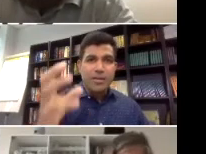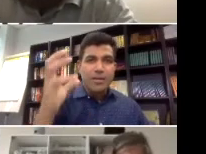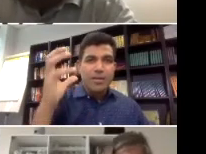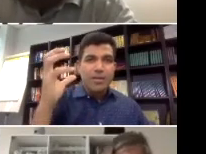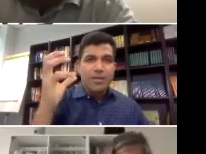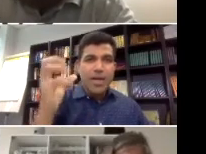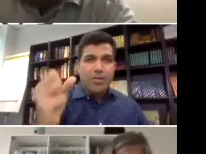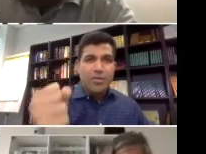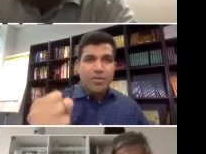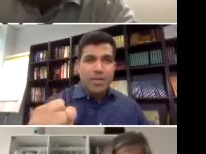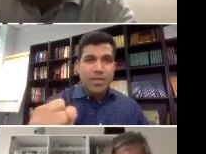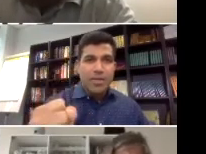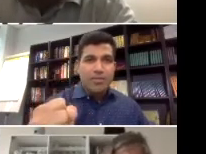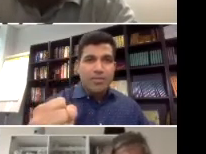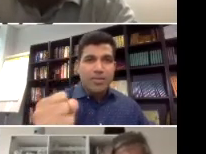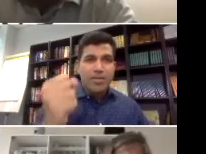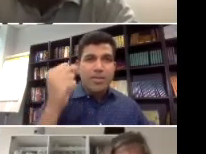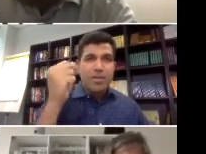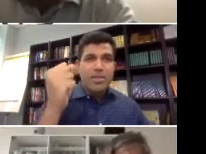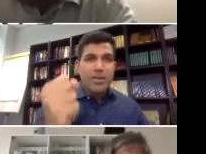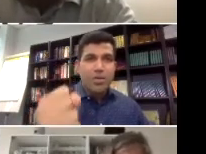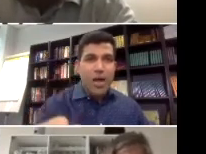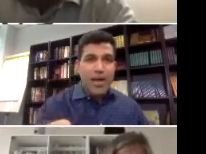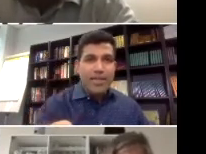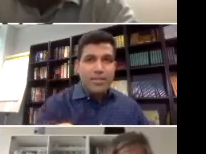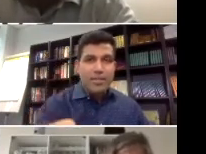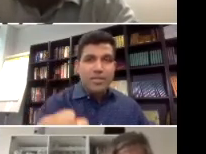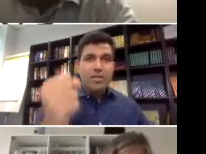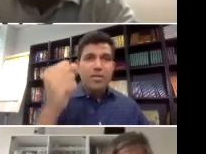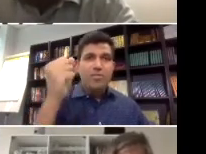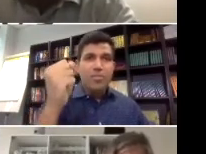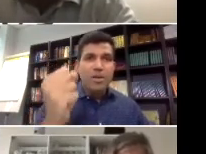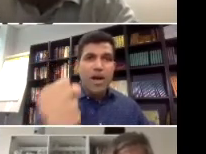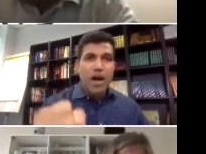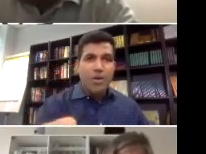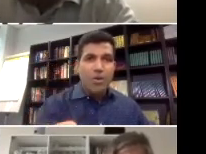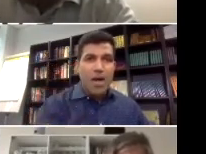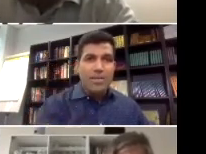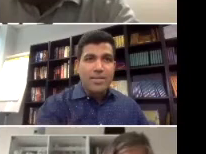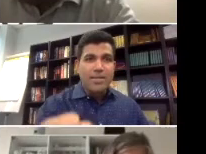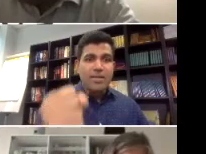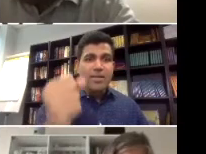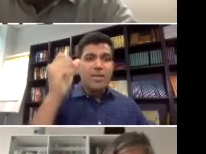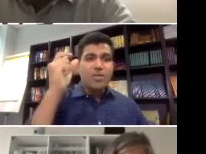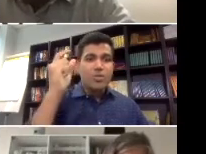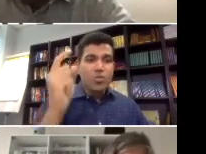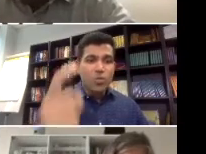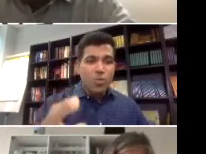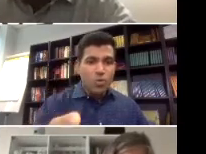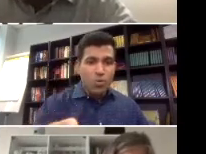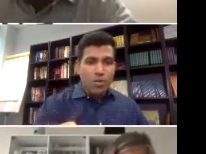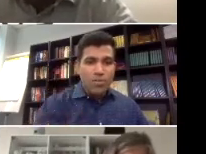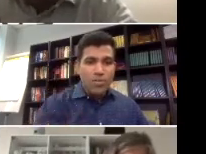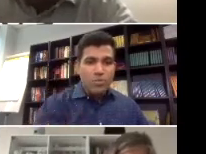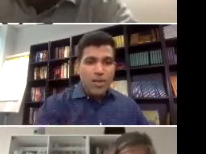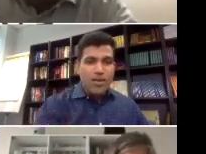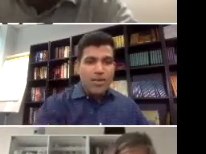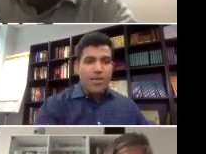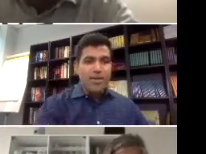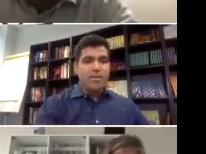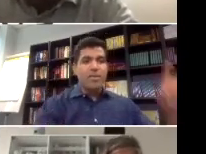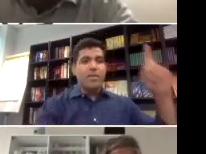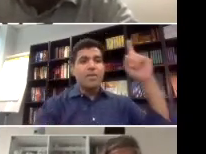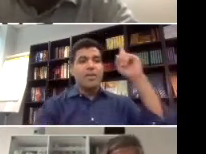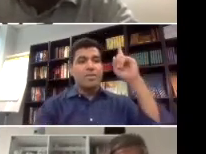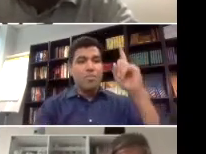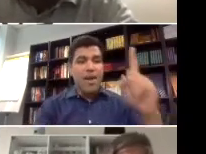creation that received the right from God Almighty to rule this planet